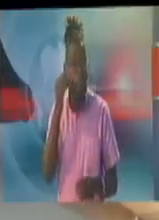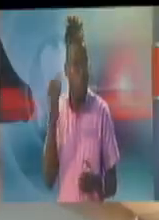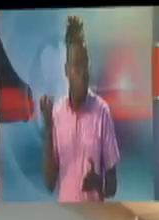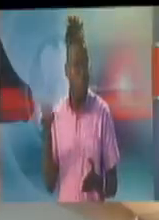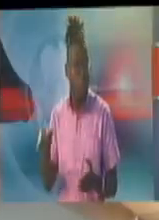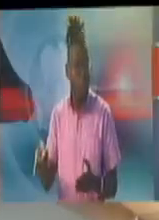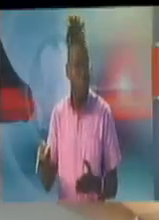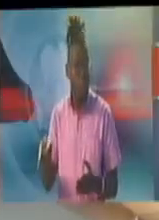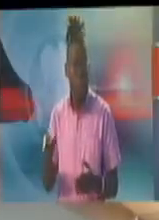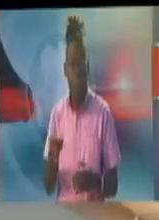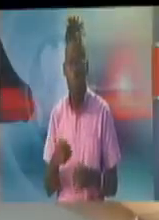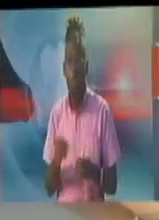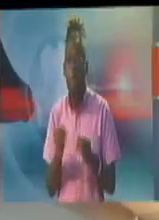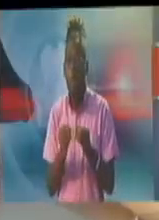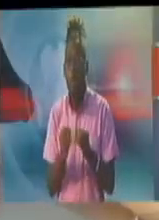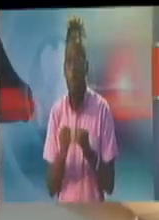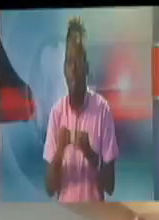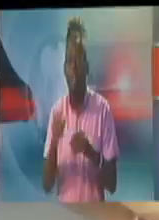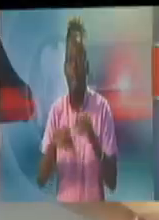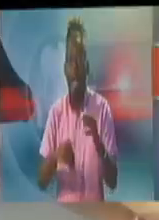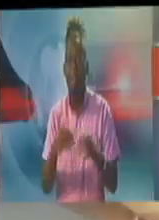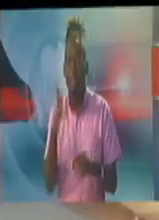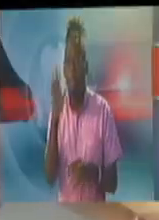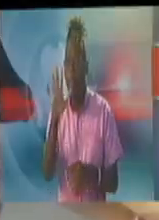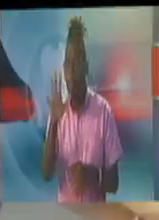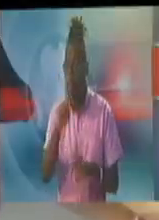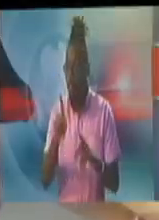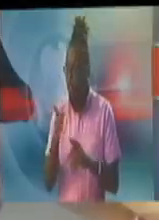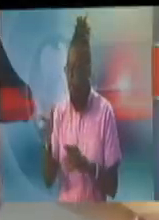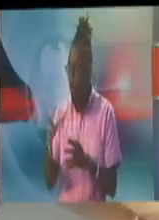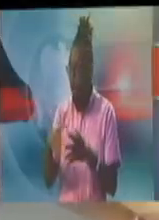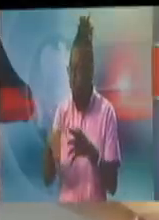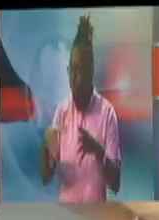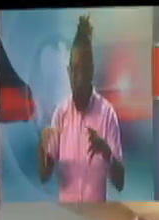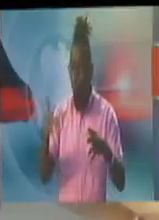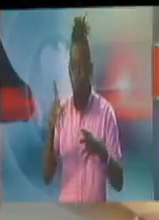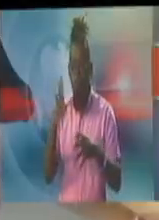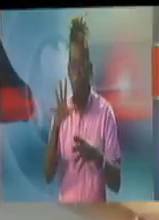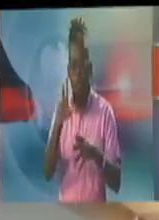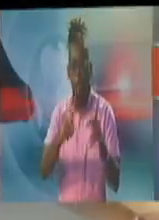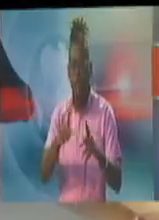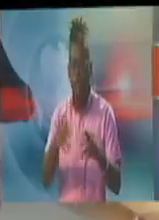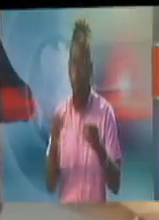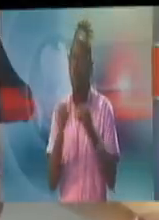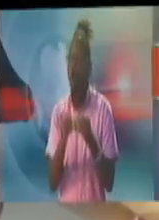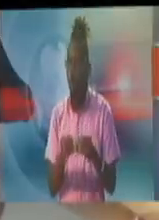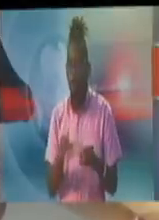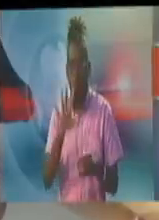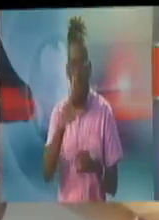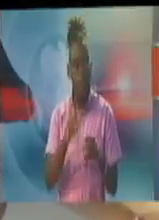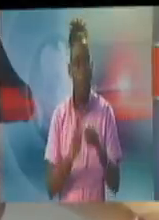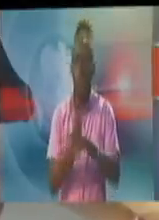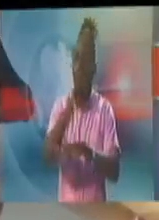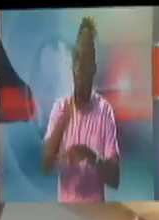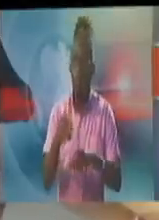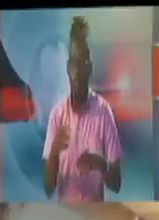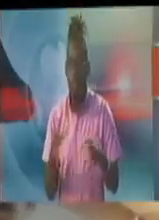persons. They just want to be clear on the guidelines regarding such gatherings, even if you have to repeat